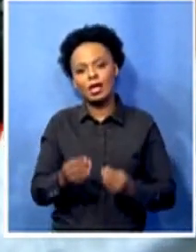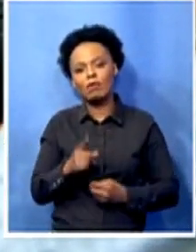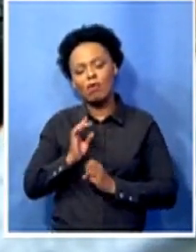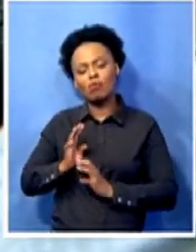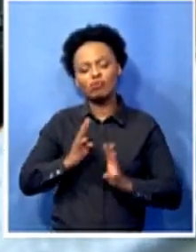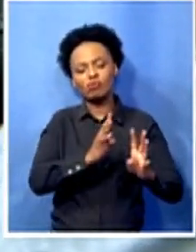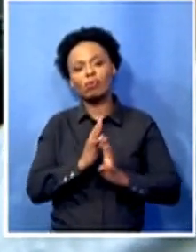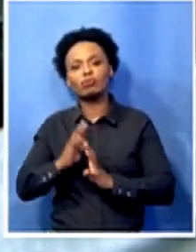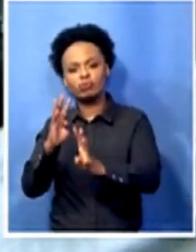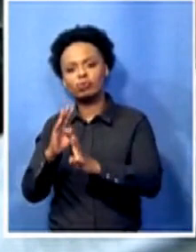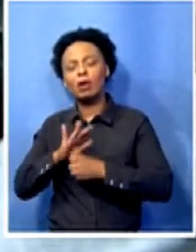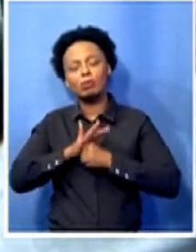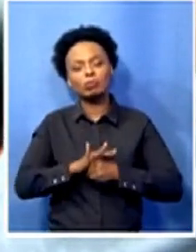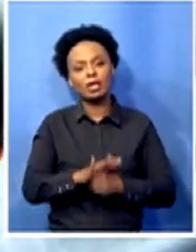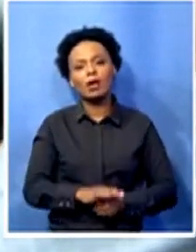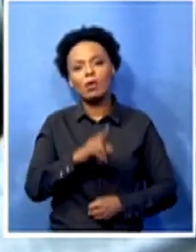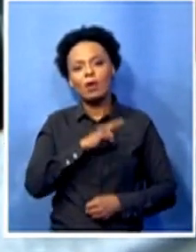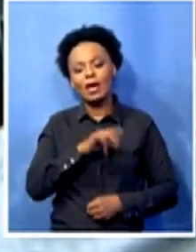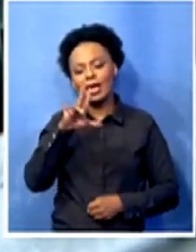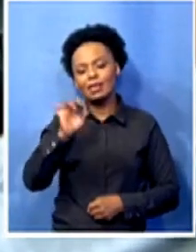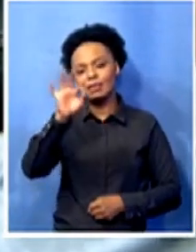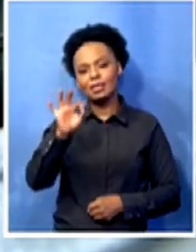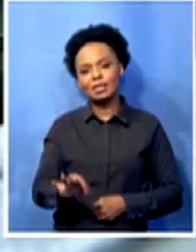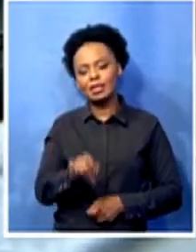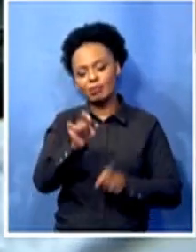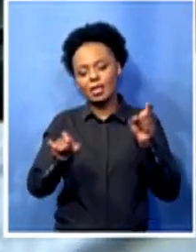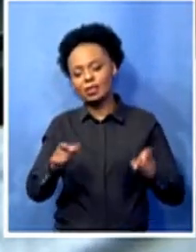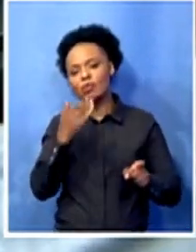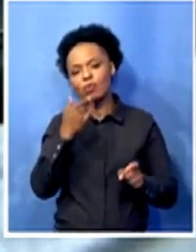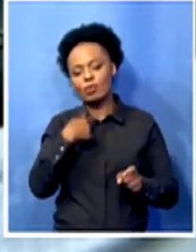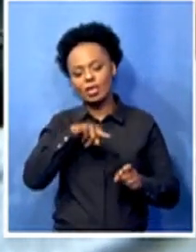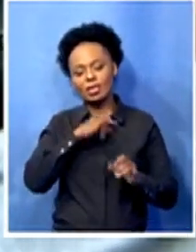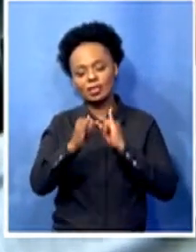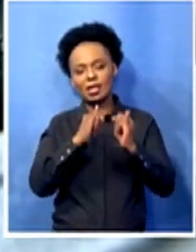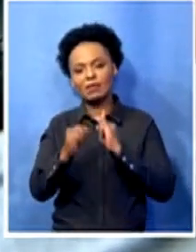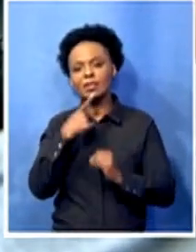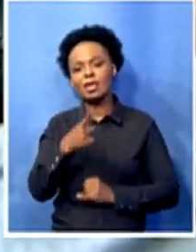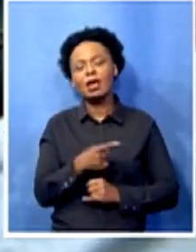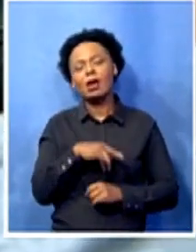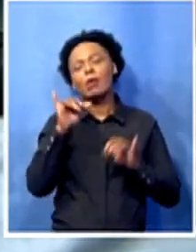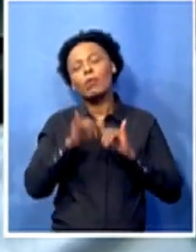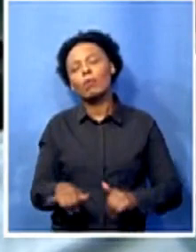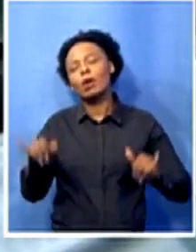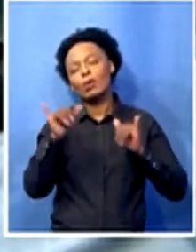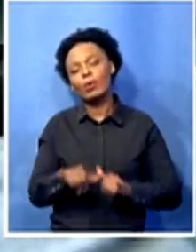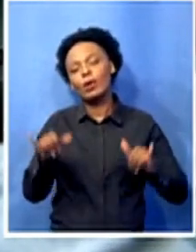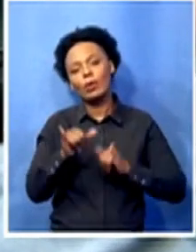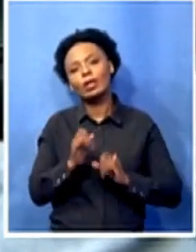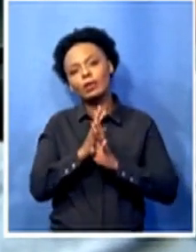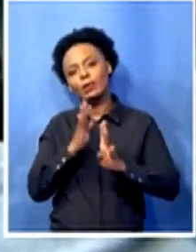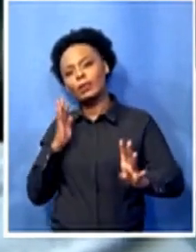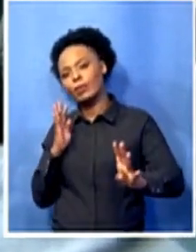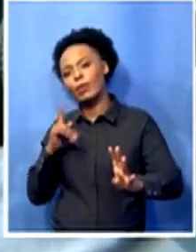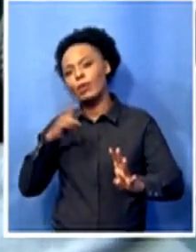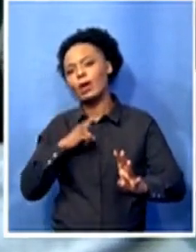through retreats, they told us that they must wait in long queues to access healthcare services. And we know